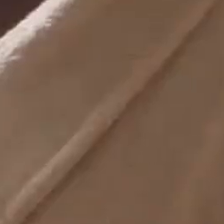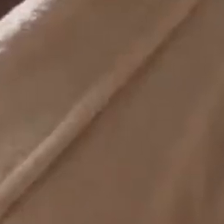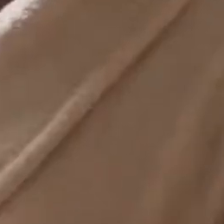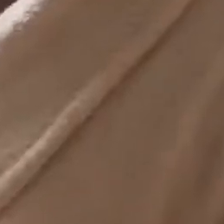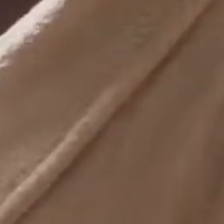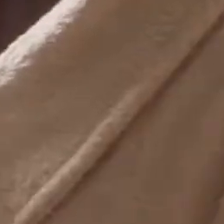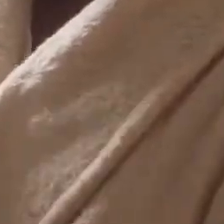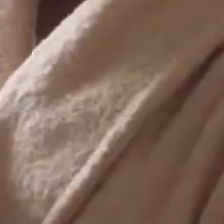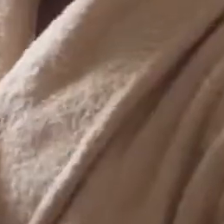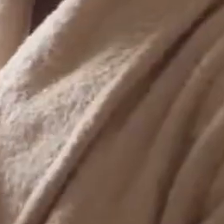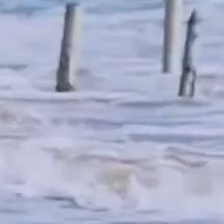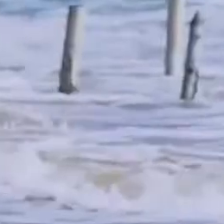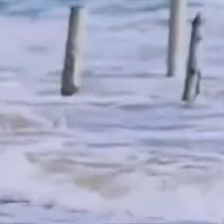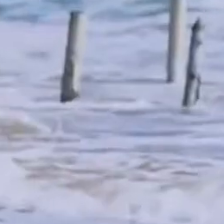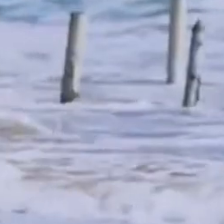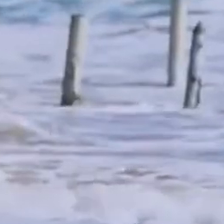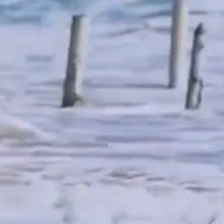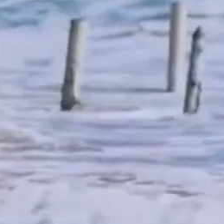ungekuhlalisana,